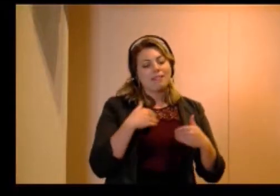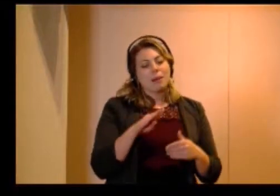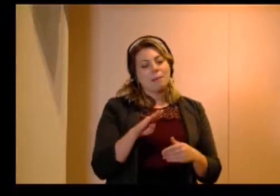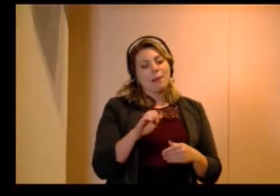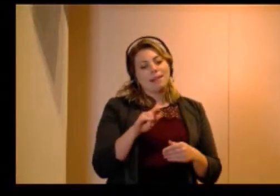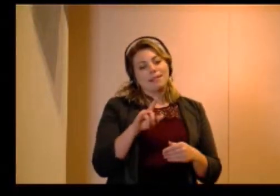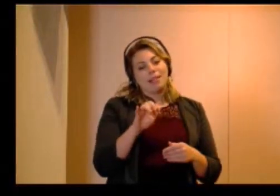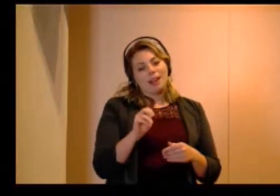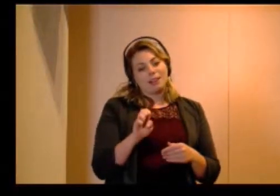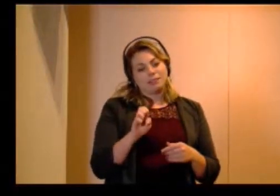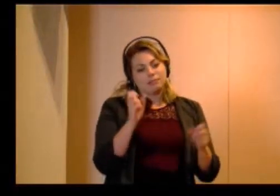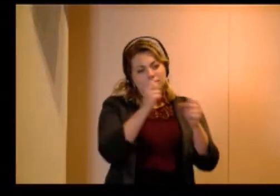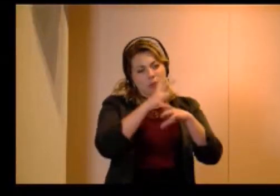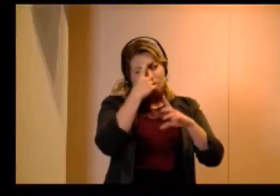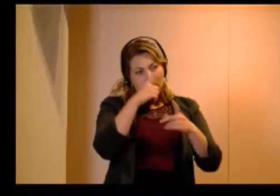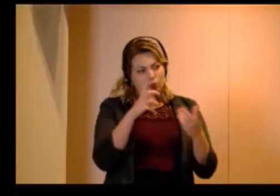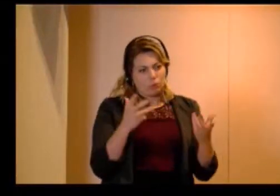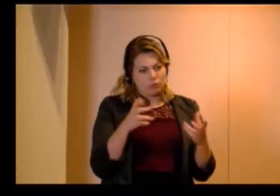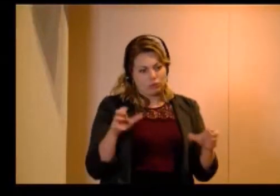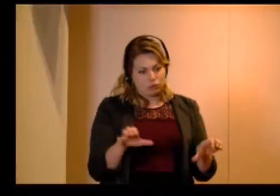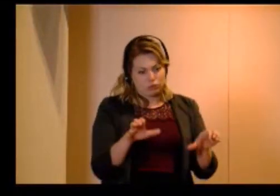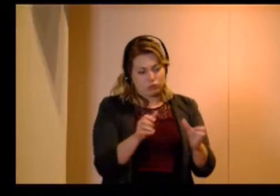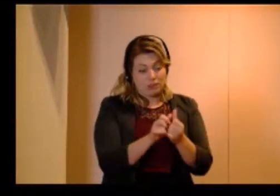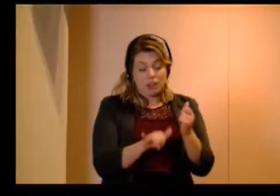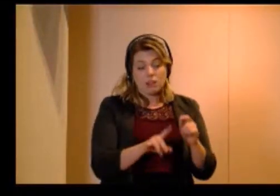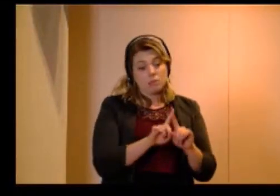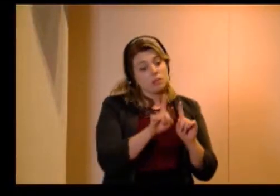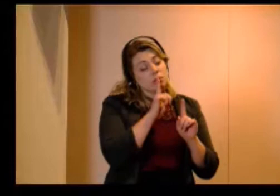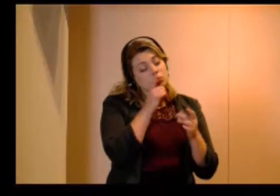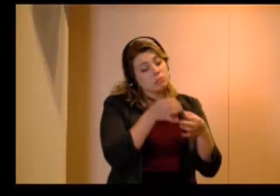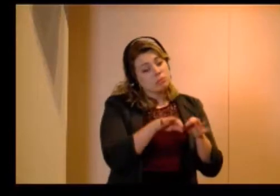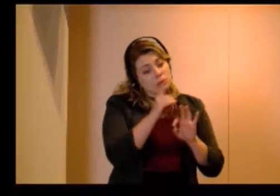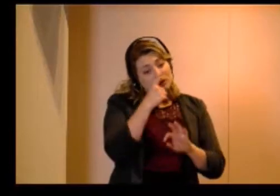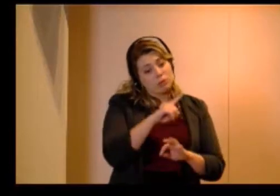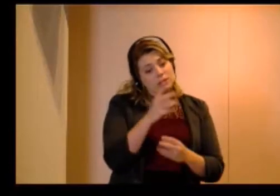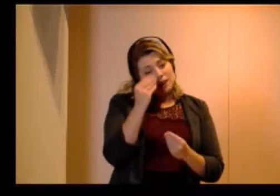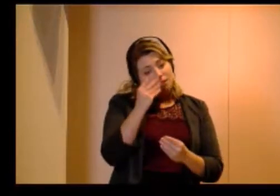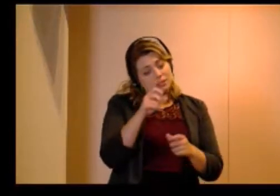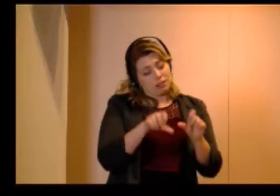for what you're working with is really important for data science, I think. Yeah.